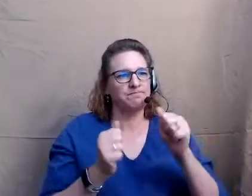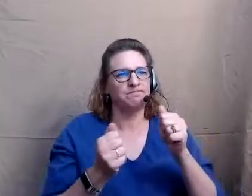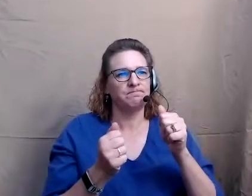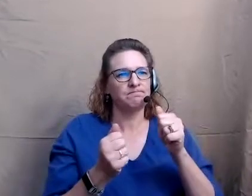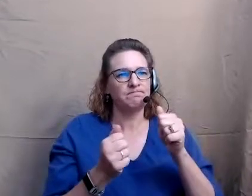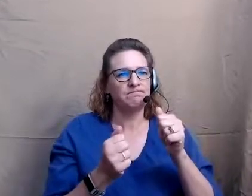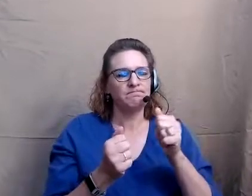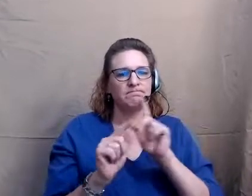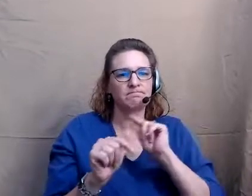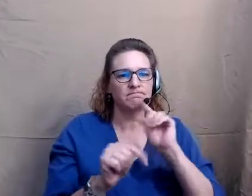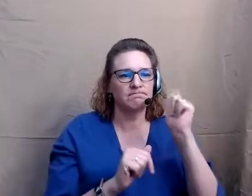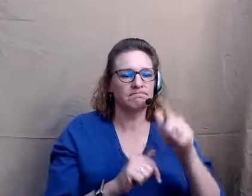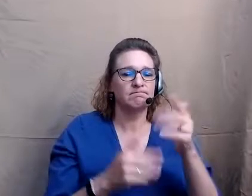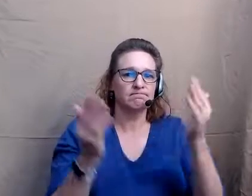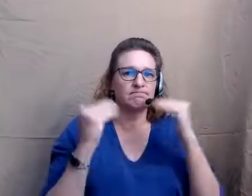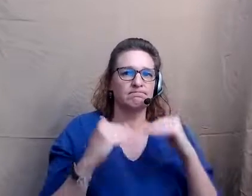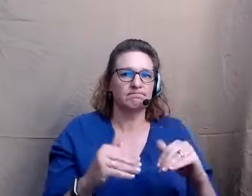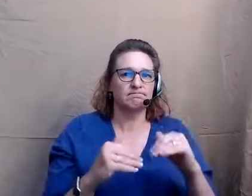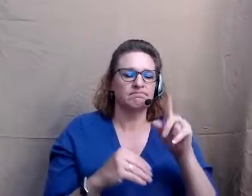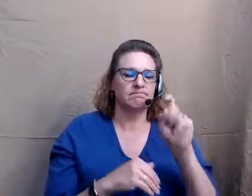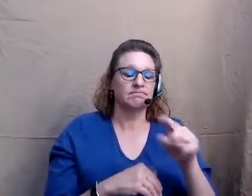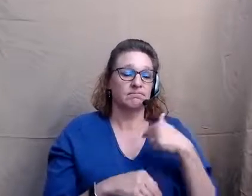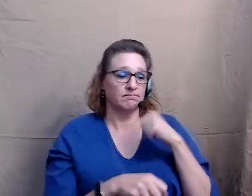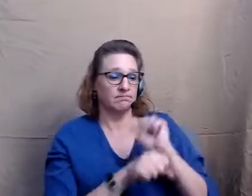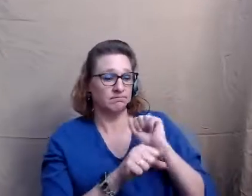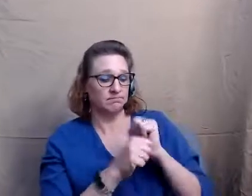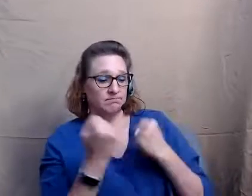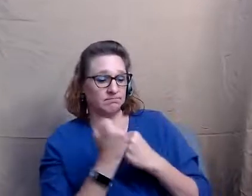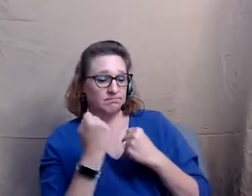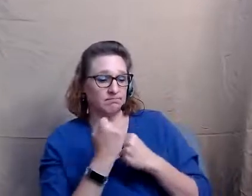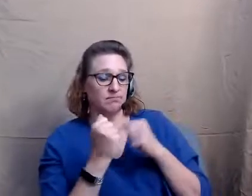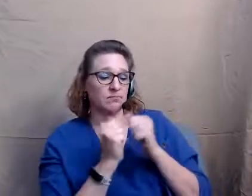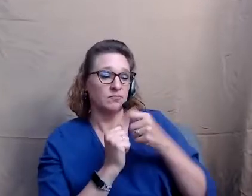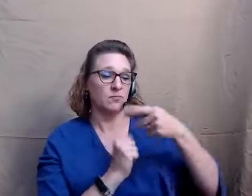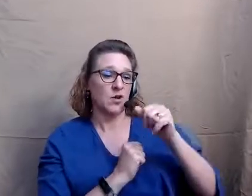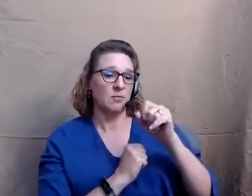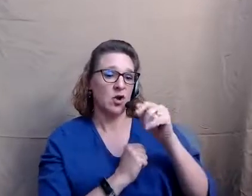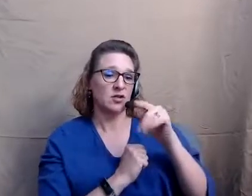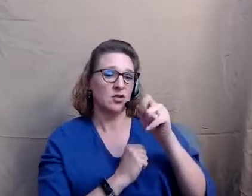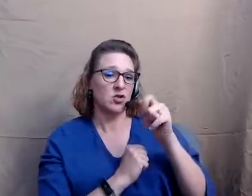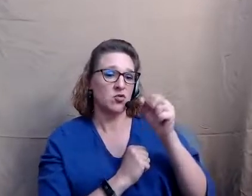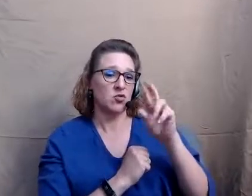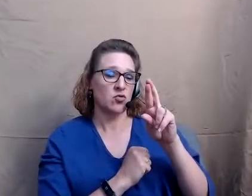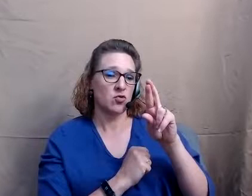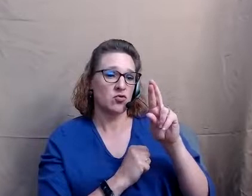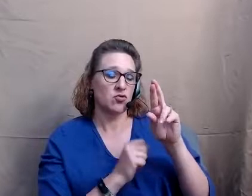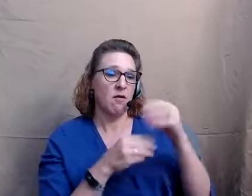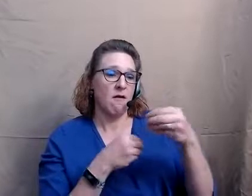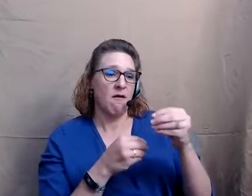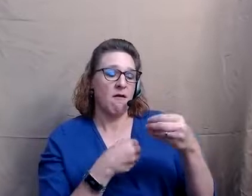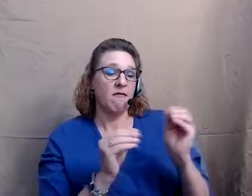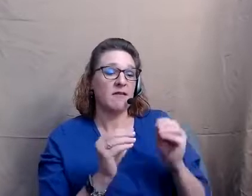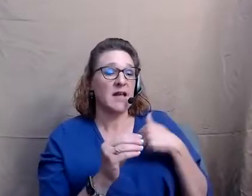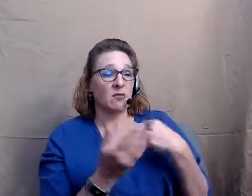our best. The next one is, I work as an advocate with the prosecutor's office. I really struggle talking to survivors about